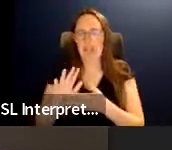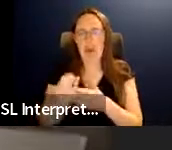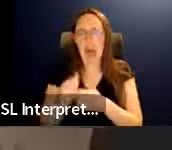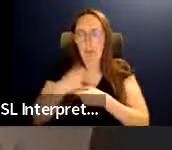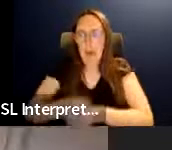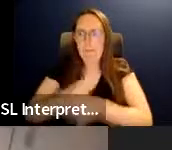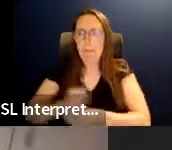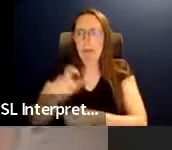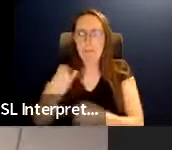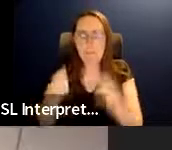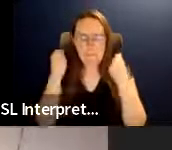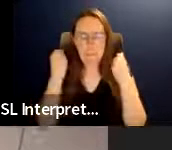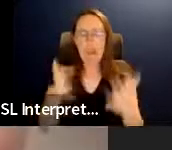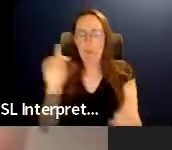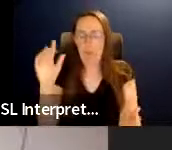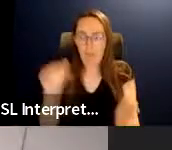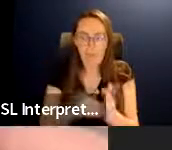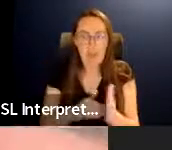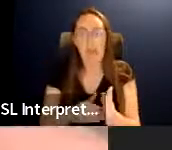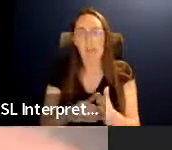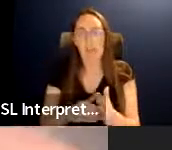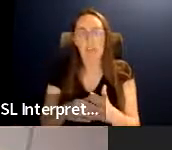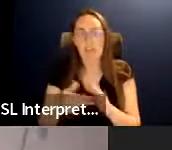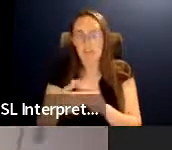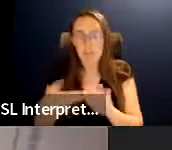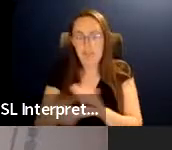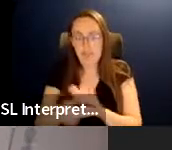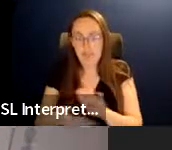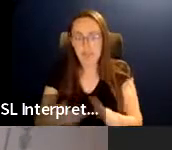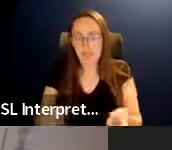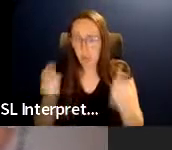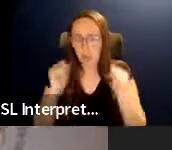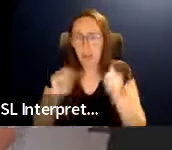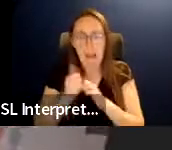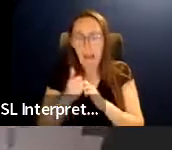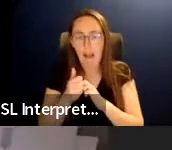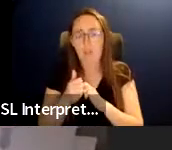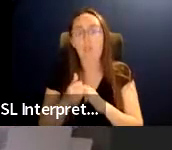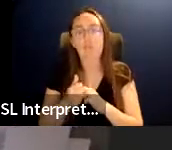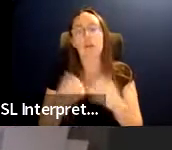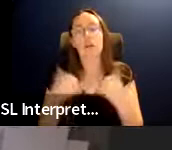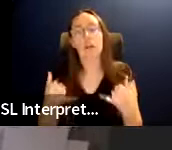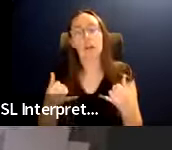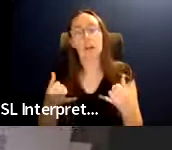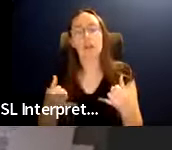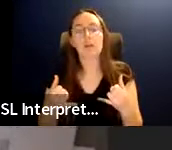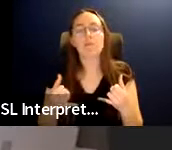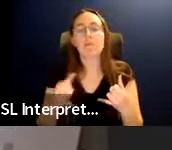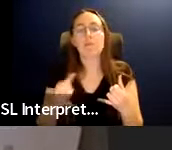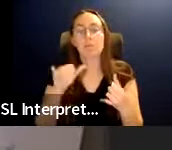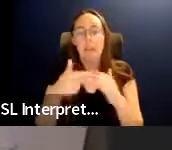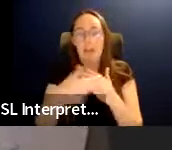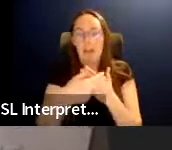quickly. And here's how we're going to attach it. Again, I'm taking the side of my thumb and I'm flicking.